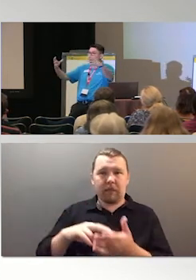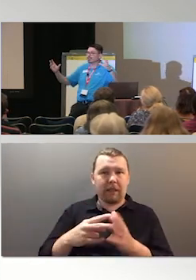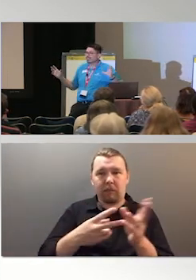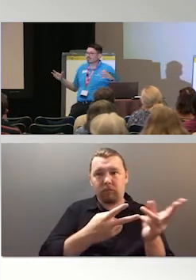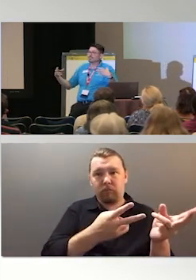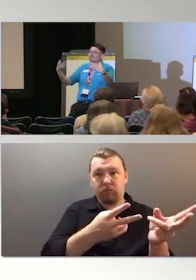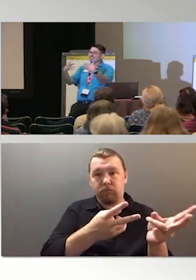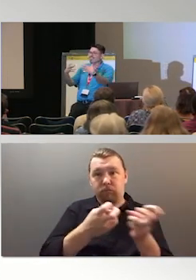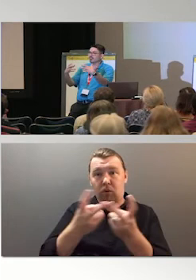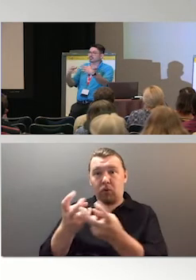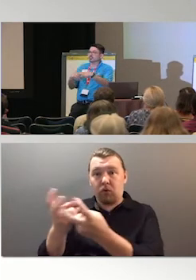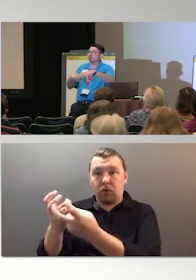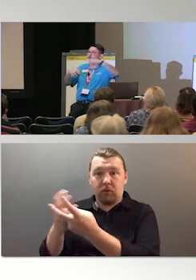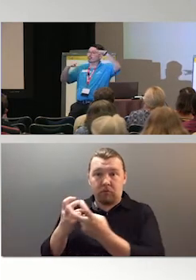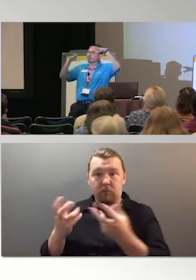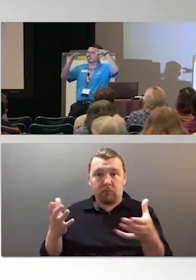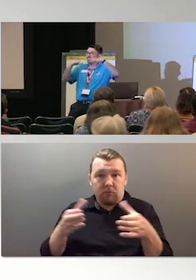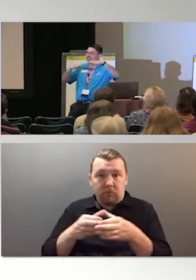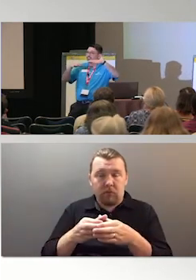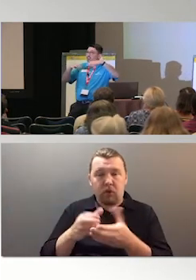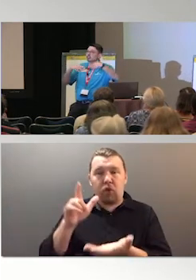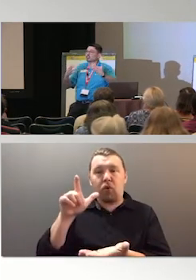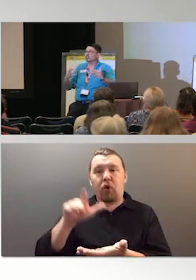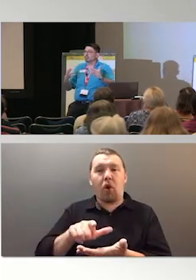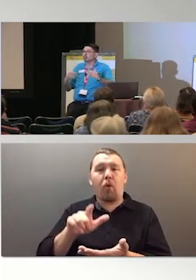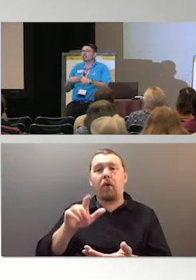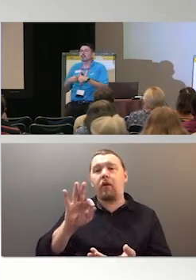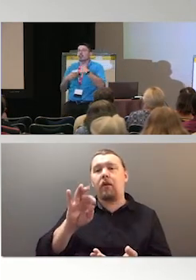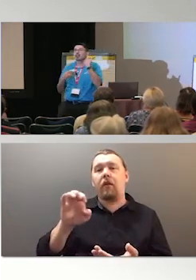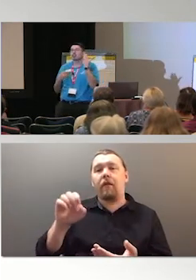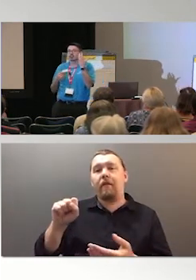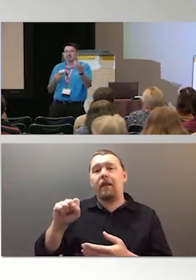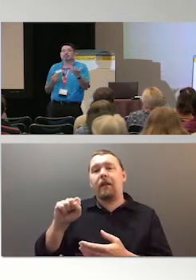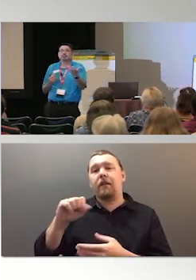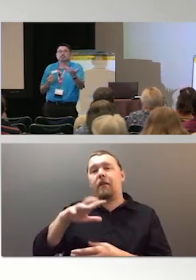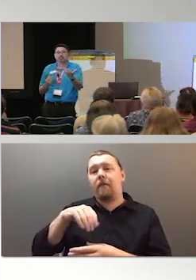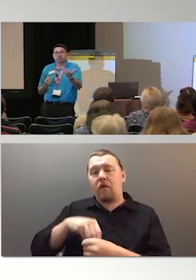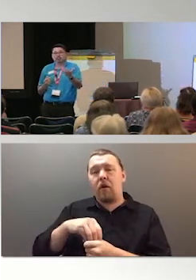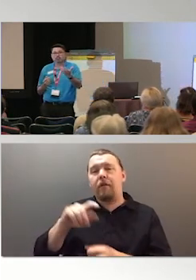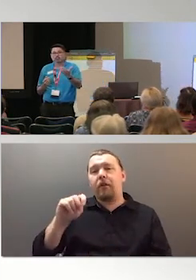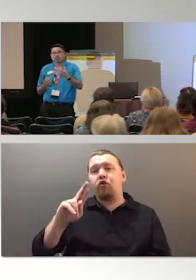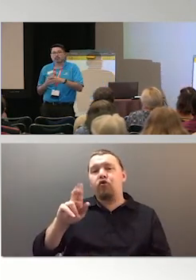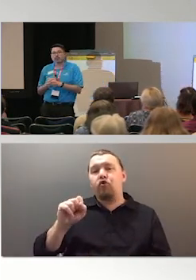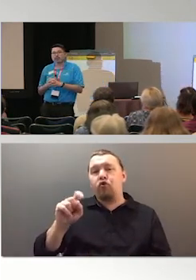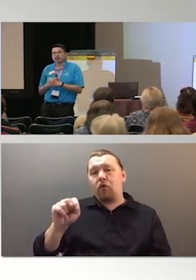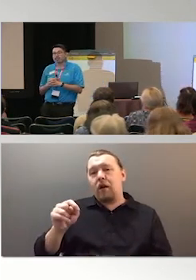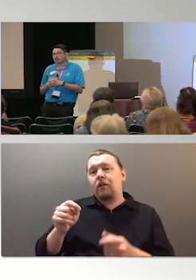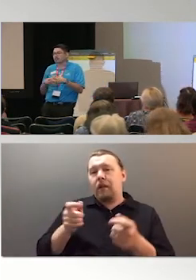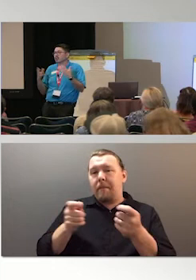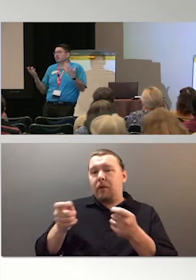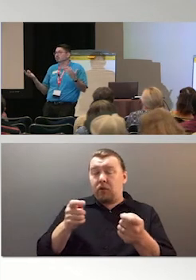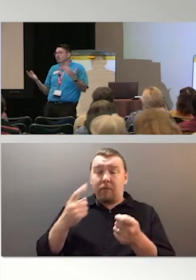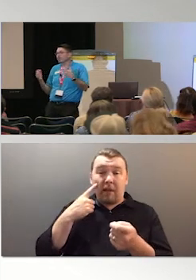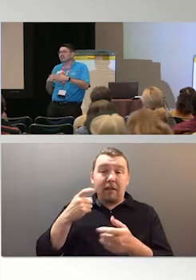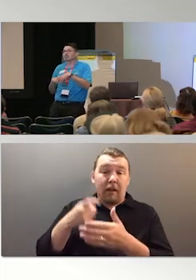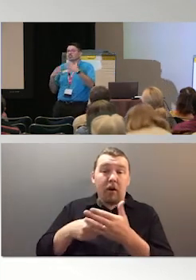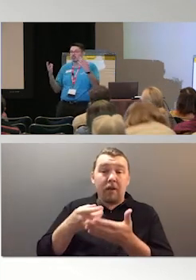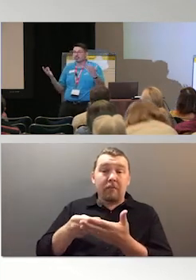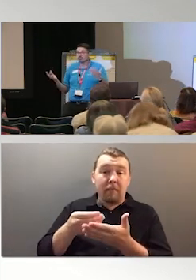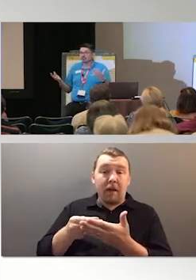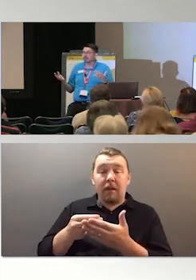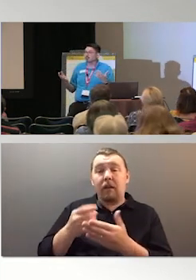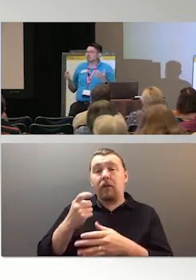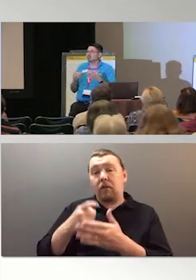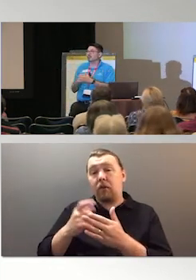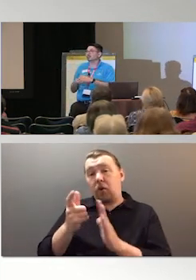people's money coming together to lower the fees associated with trust administration. because it does cost money and attorneys